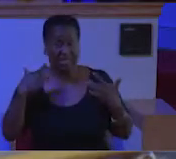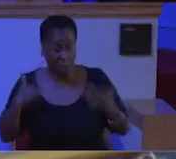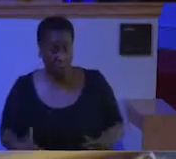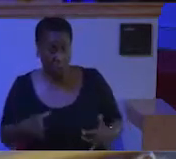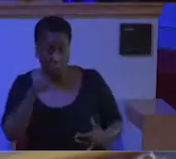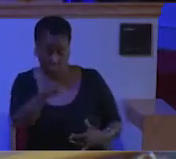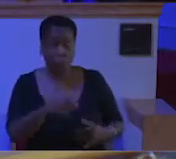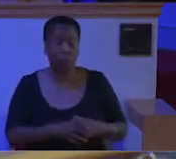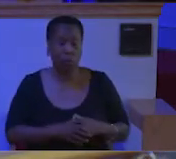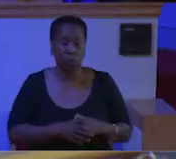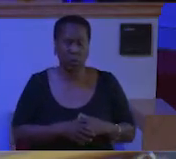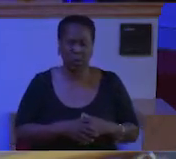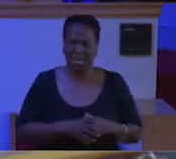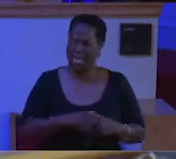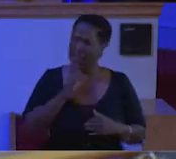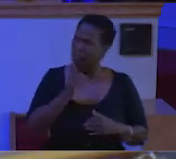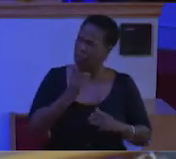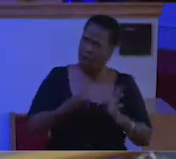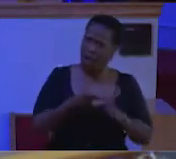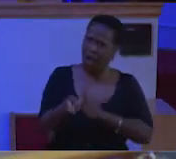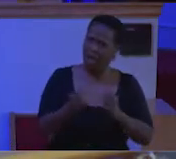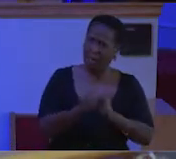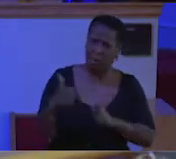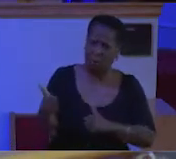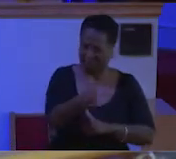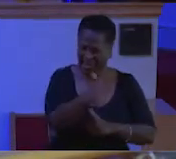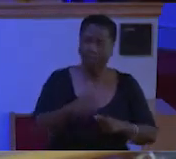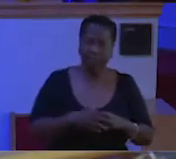you, if you're really honest with yourself.